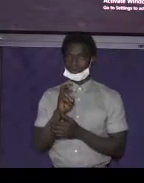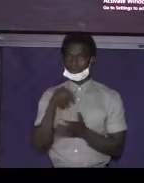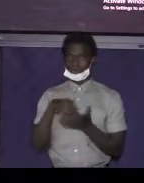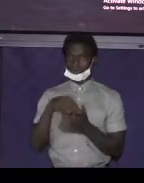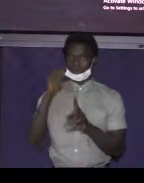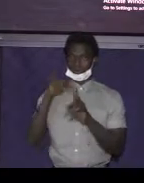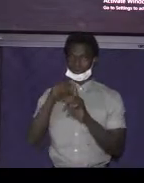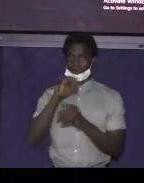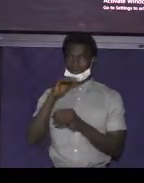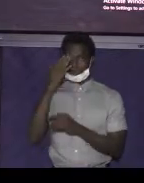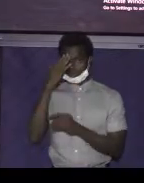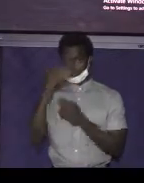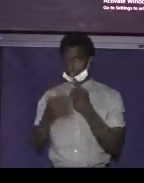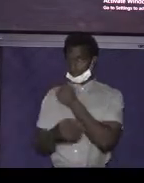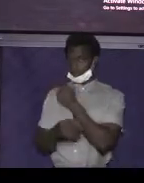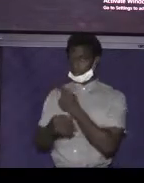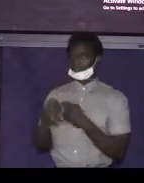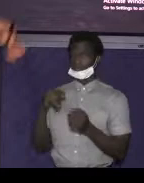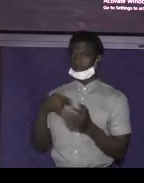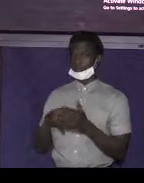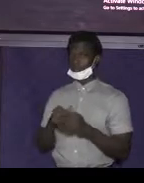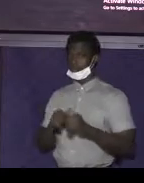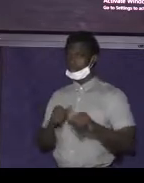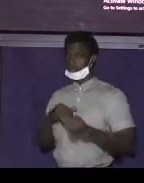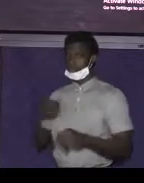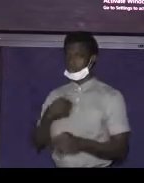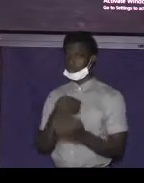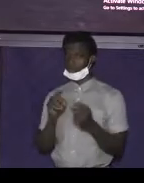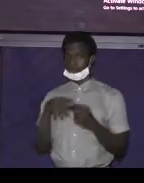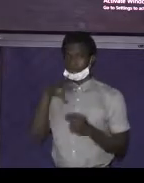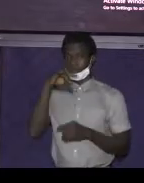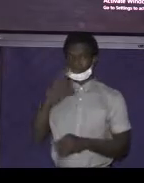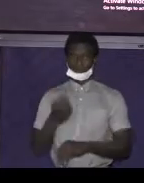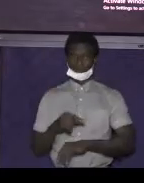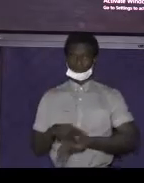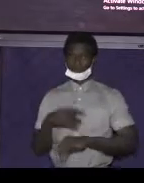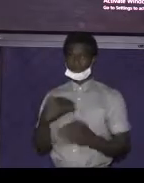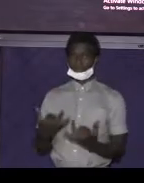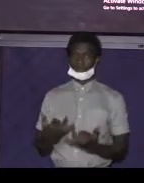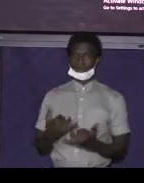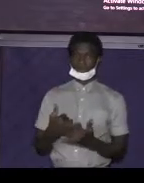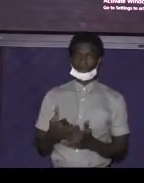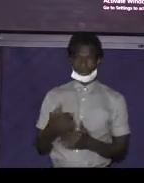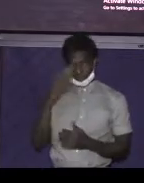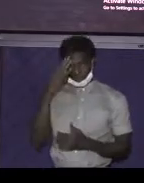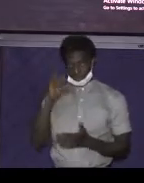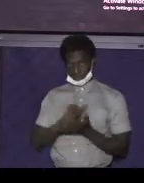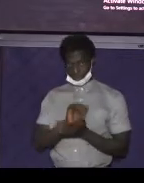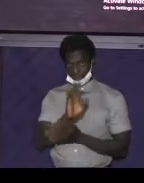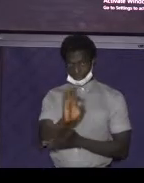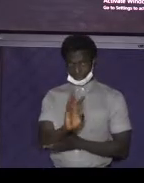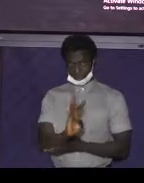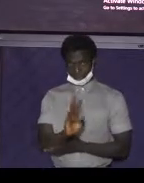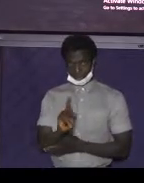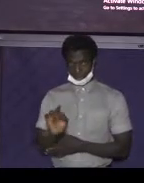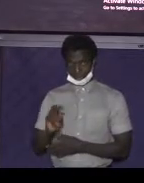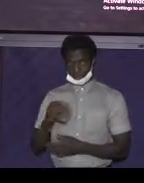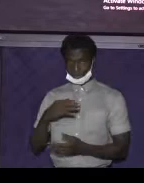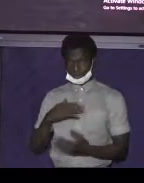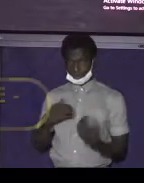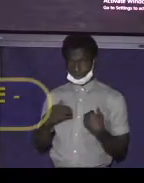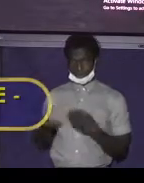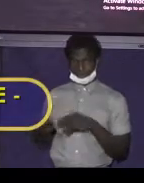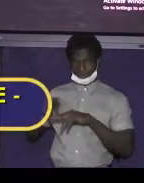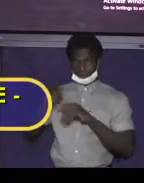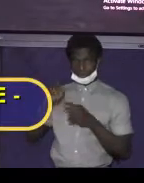known. We know the distance. We want to find the time. Now, observe that 96 kilometers has increased